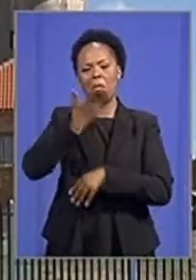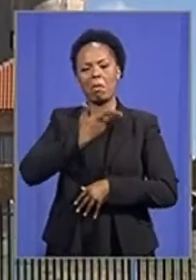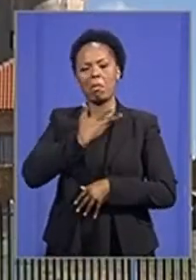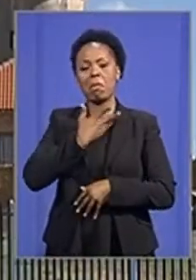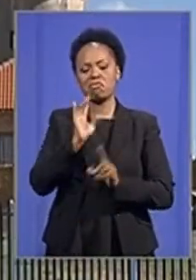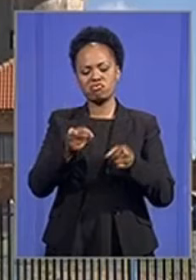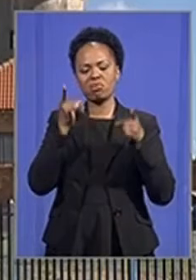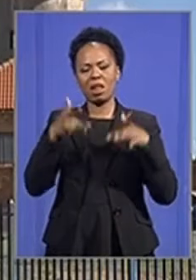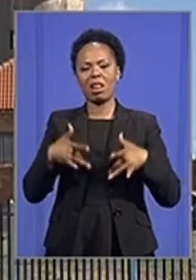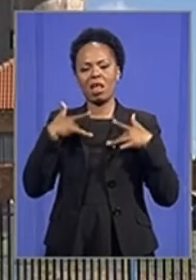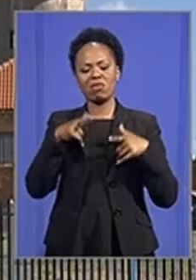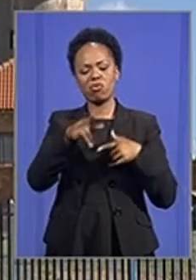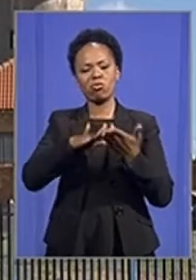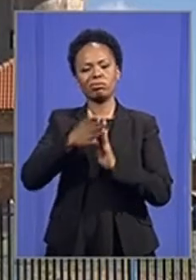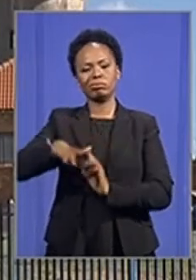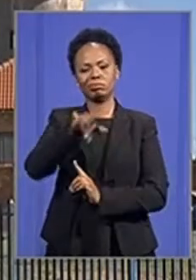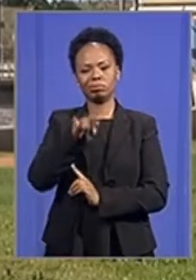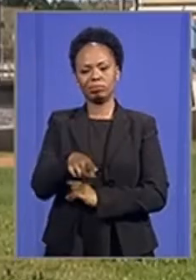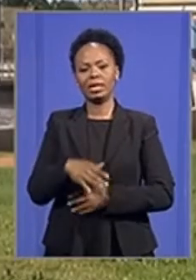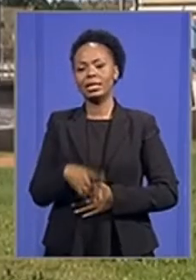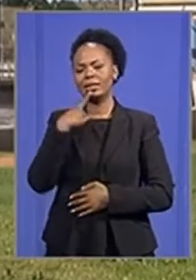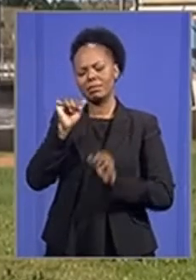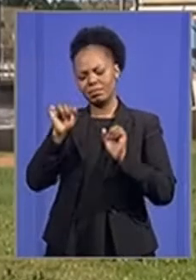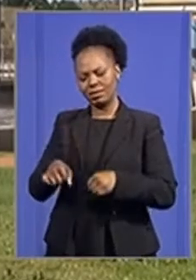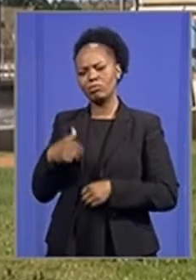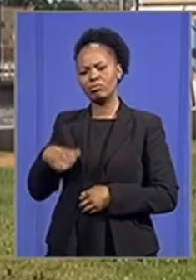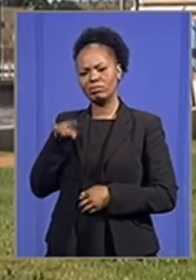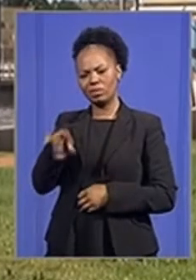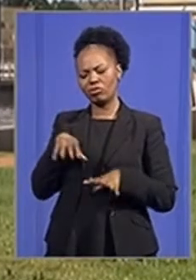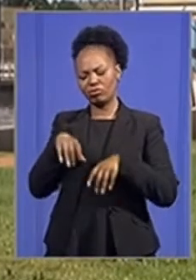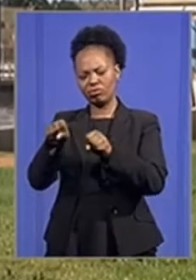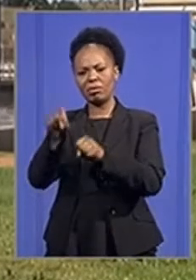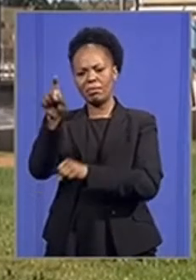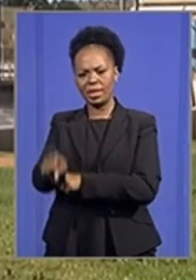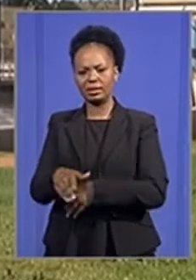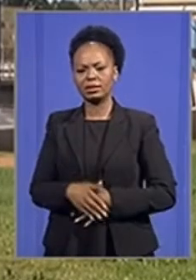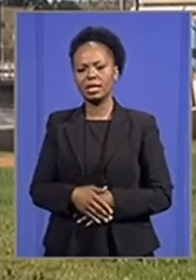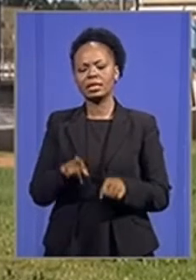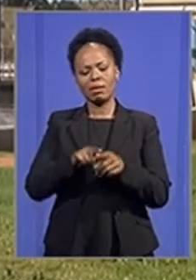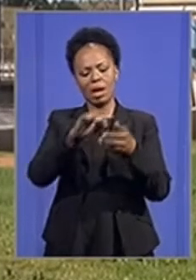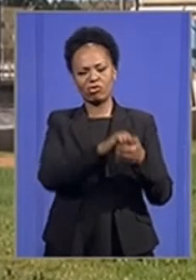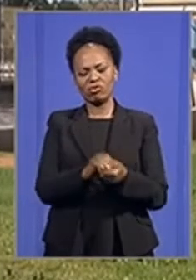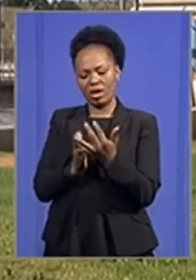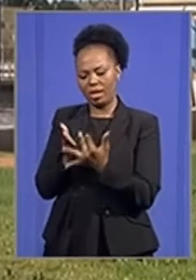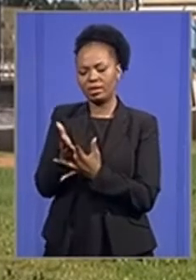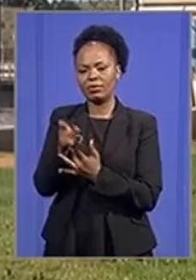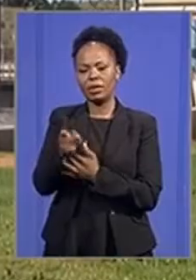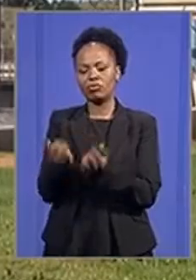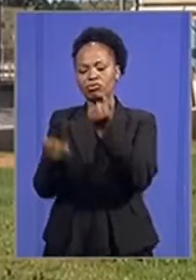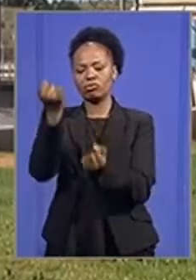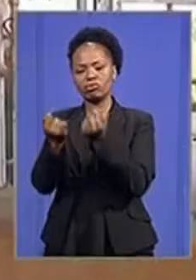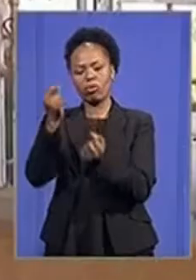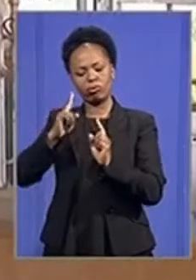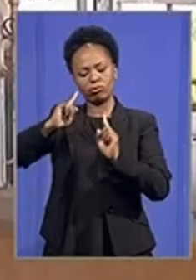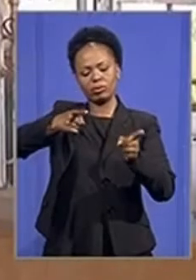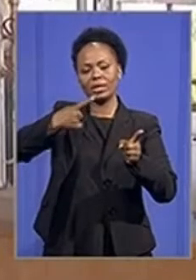bobedi a dumalana gore Magaliesi Water e thapiwe. Mokgatlho wa Ratepayers Association o ne wa tsereganya gape. Ga jaana kgotlatshekelo e sweditse ka gore